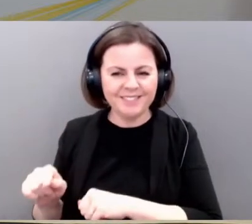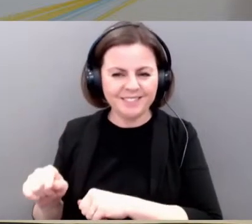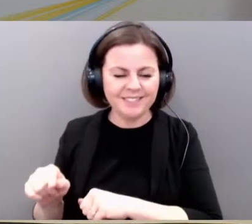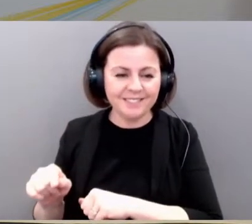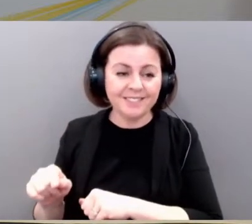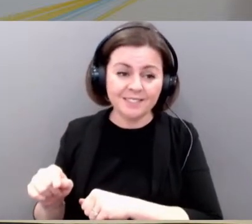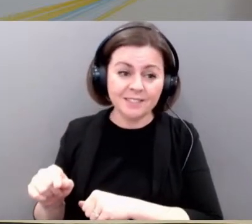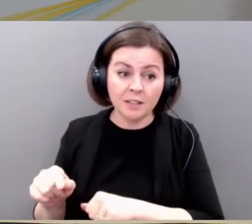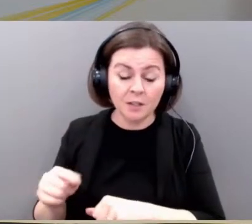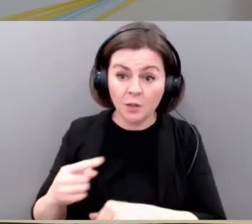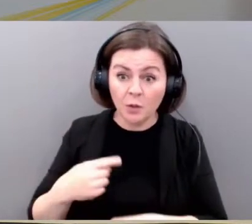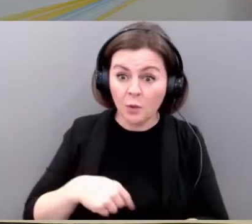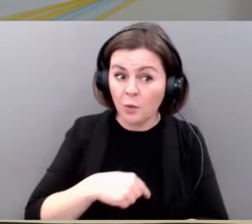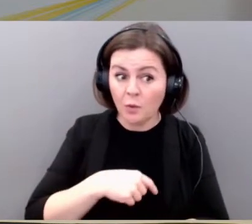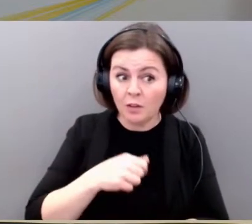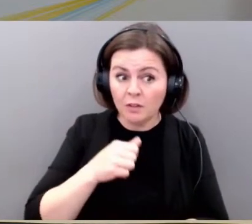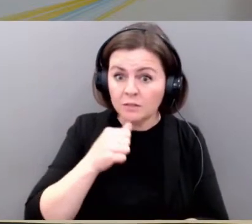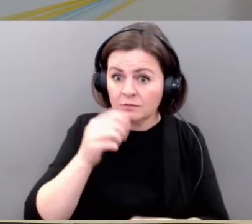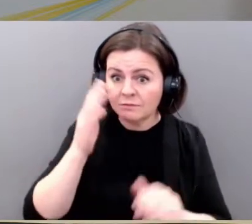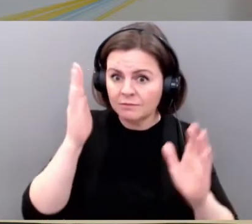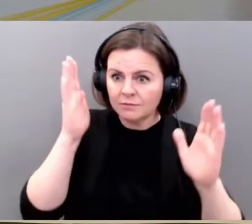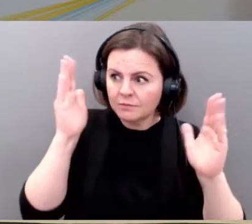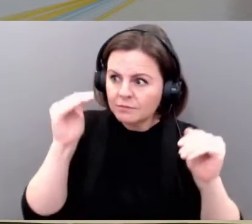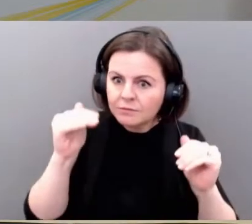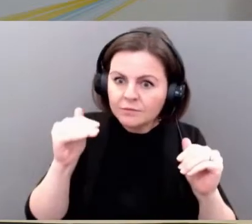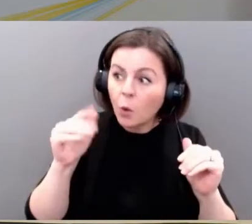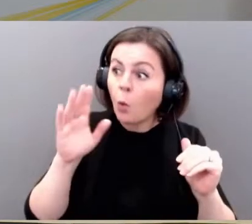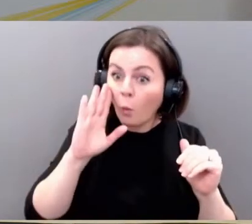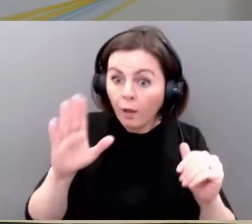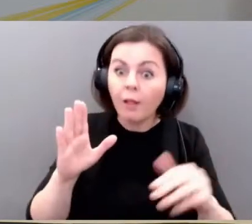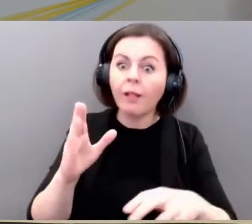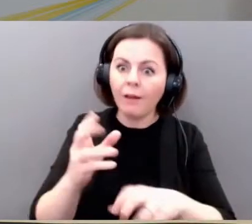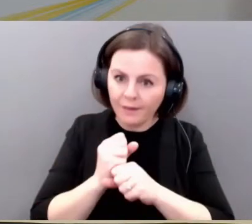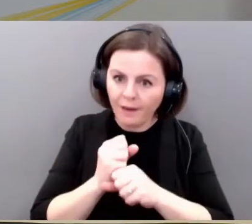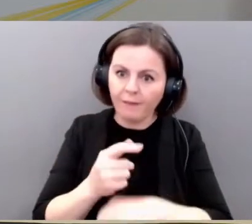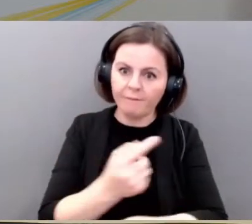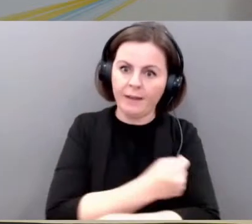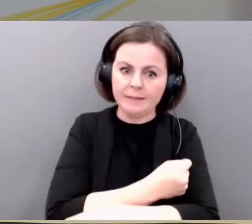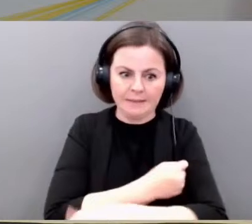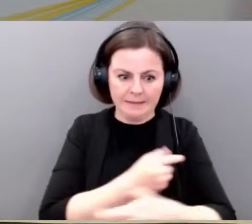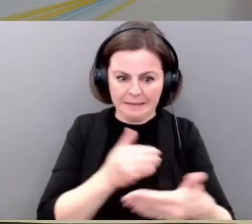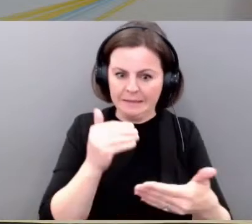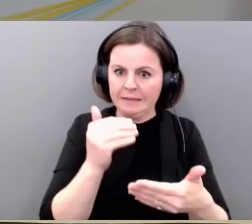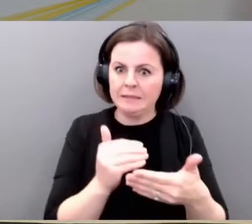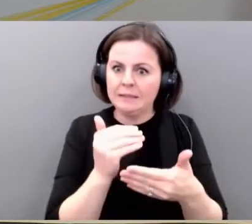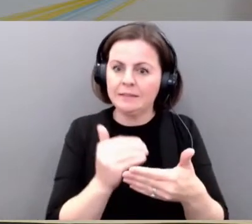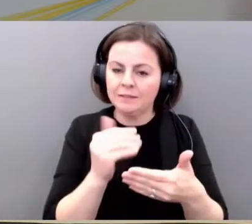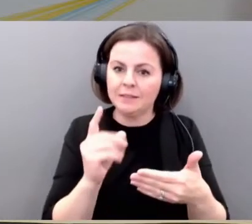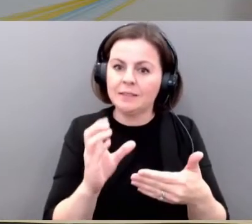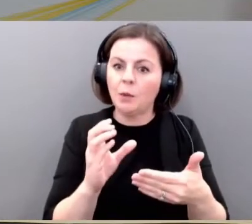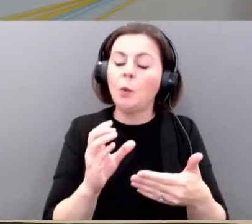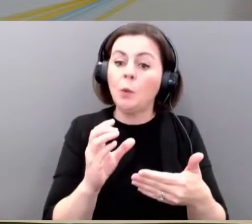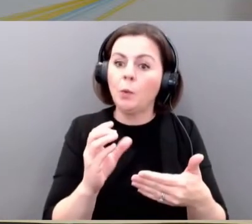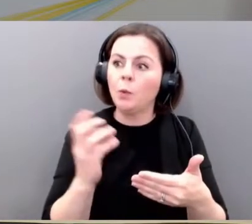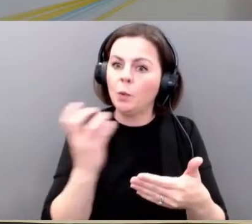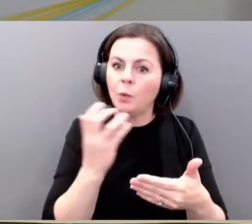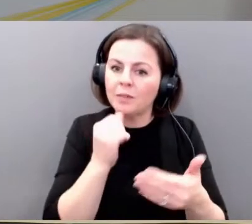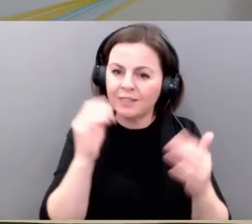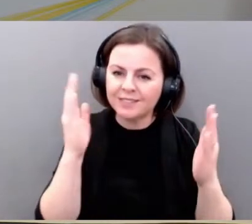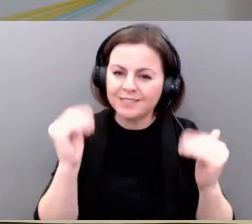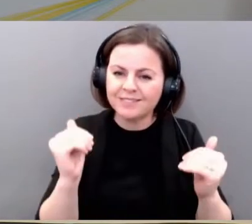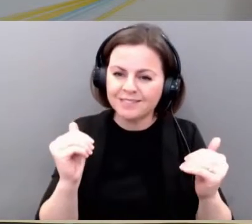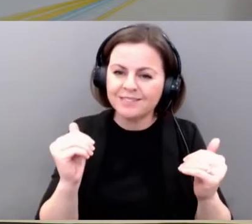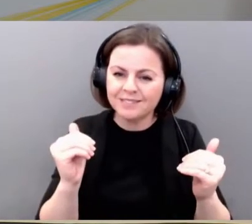we didn't anticipate initially the vaccine arriving as early as it's going to arrive. So this has been something